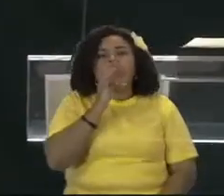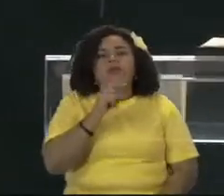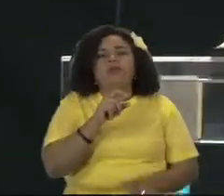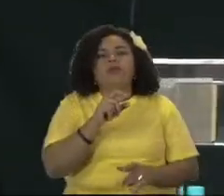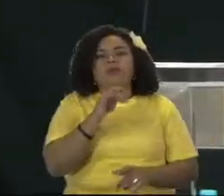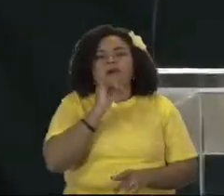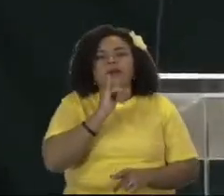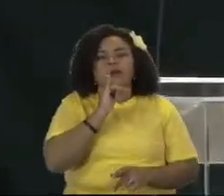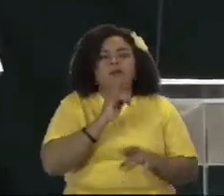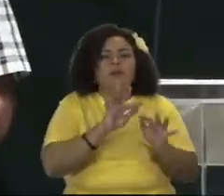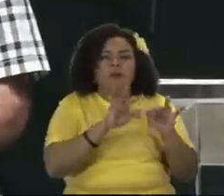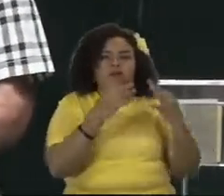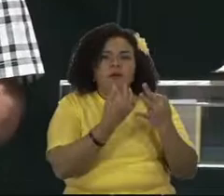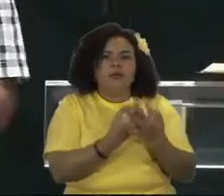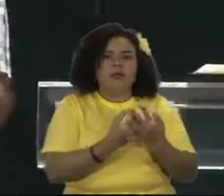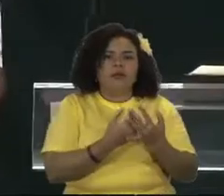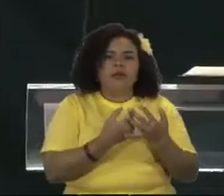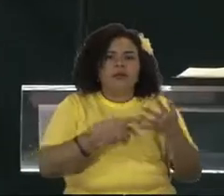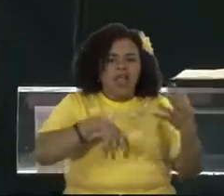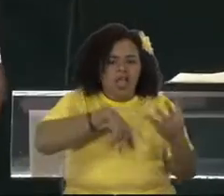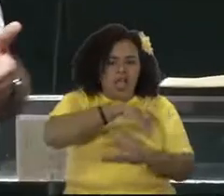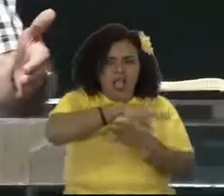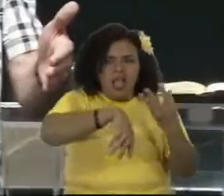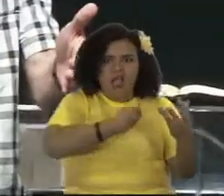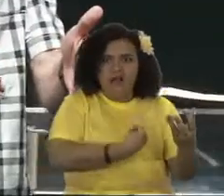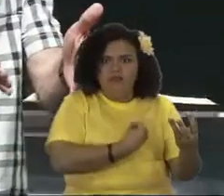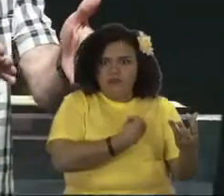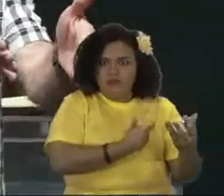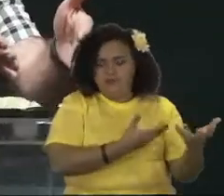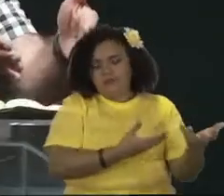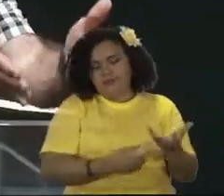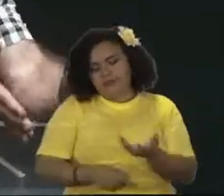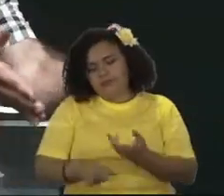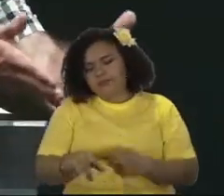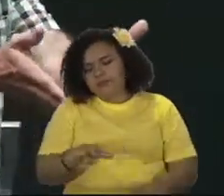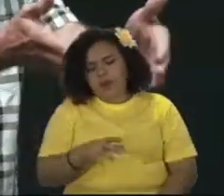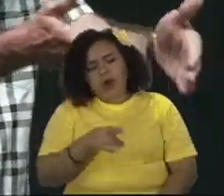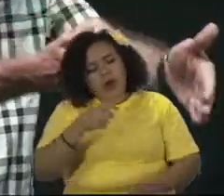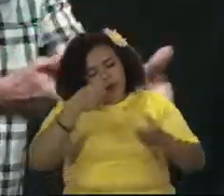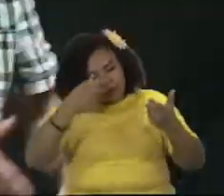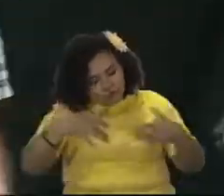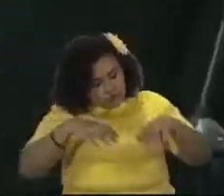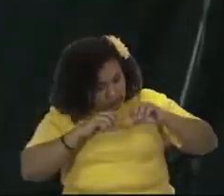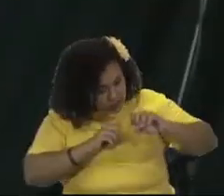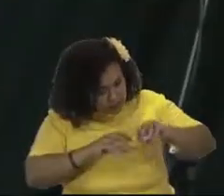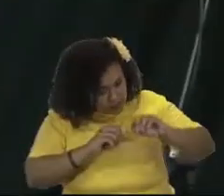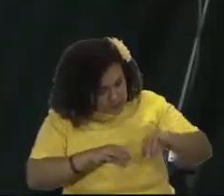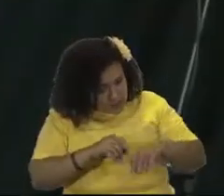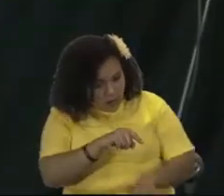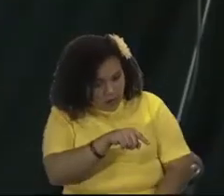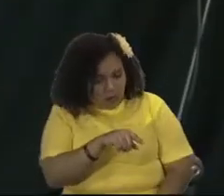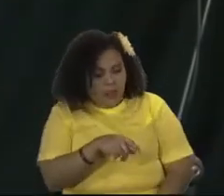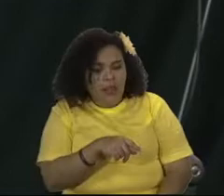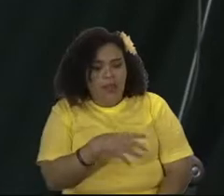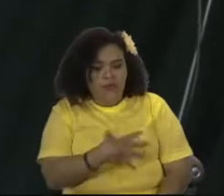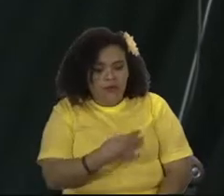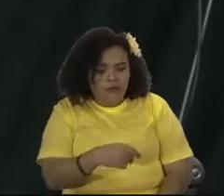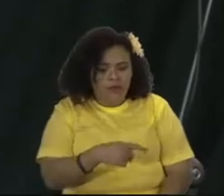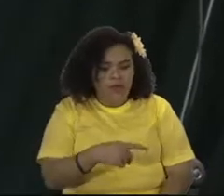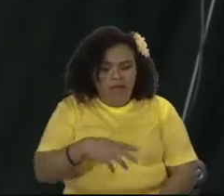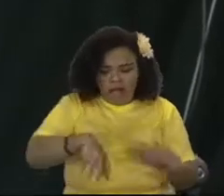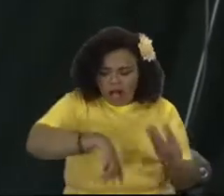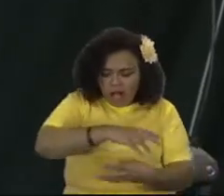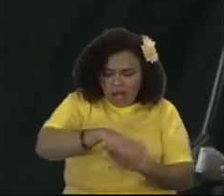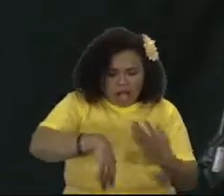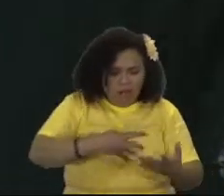new family comes here without discipline. We want to help them to behave in the code. There